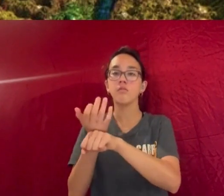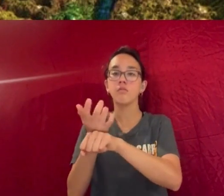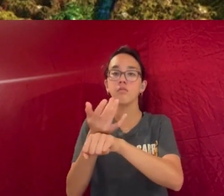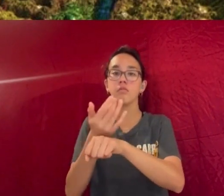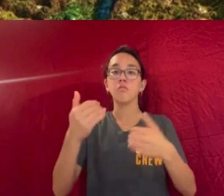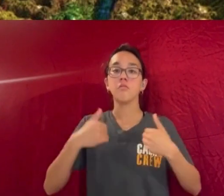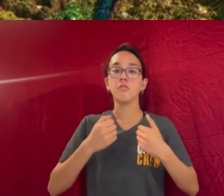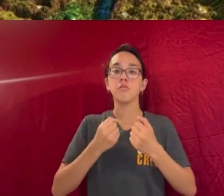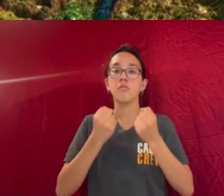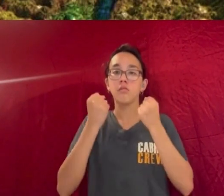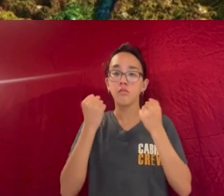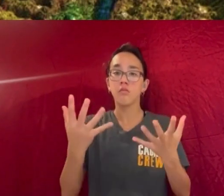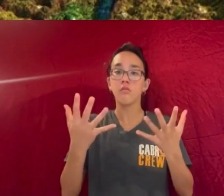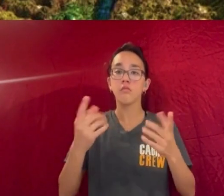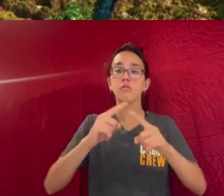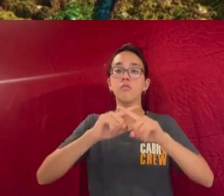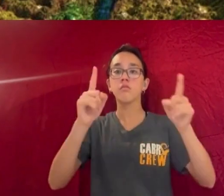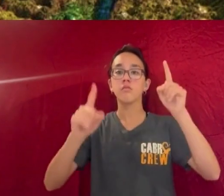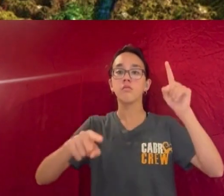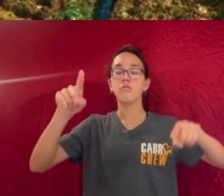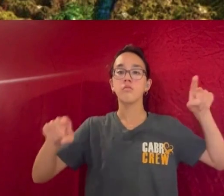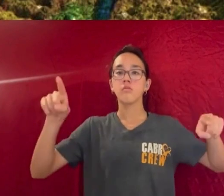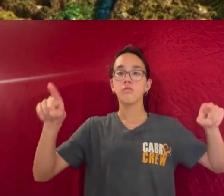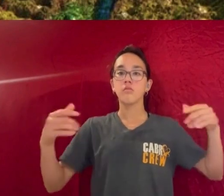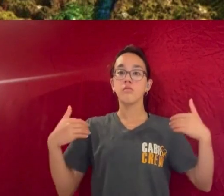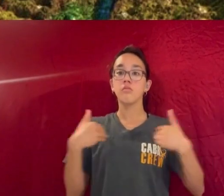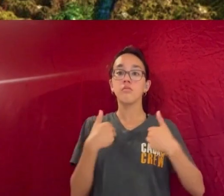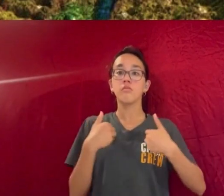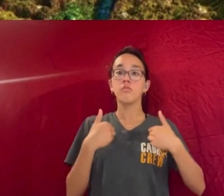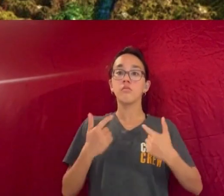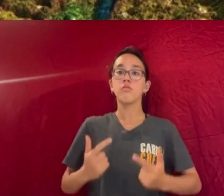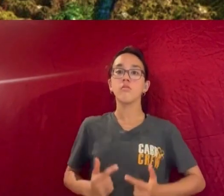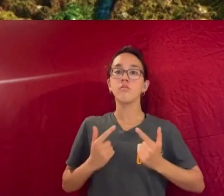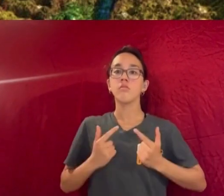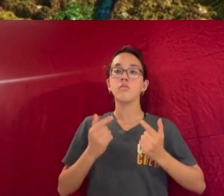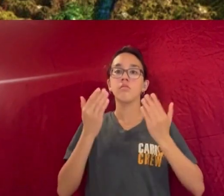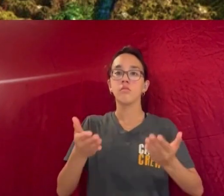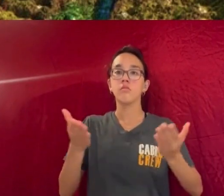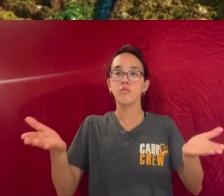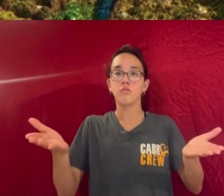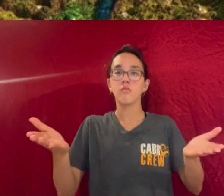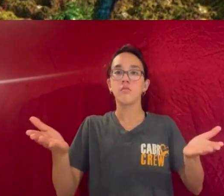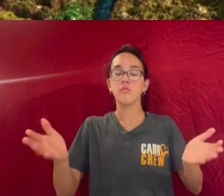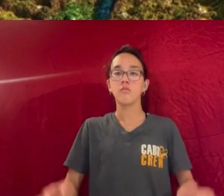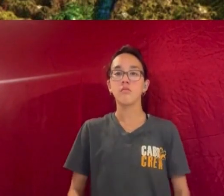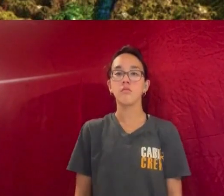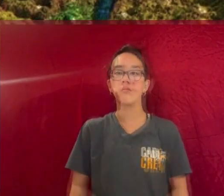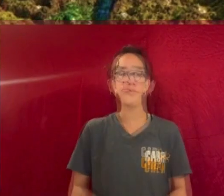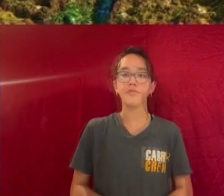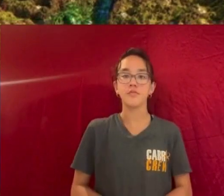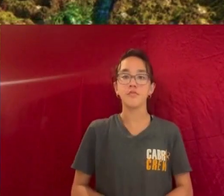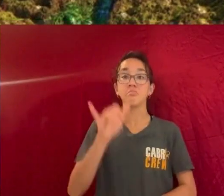There are a lot of different types of species and living things.